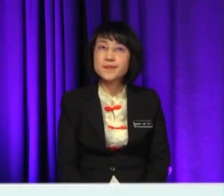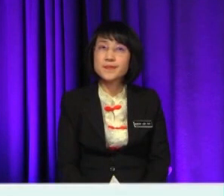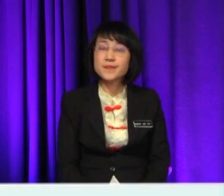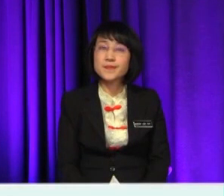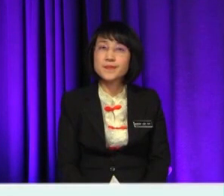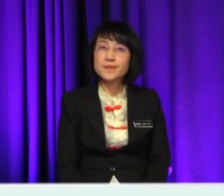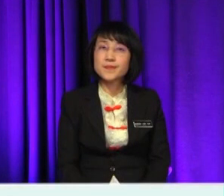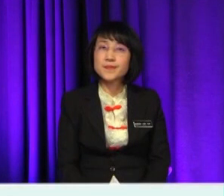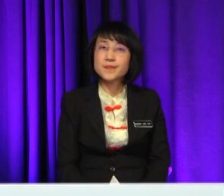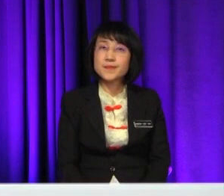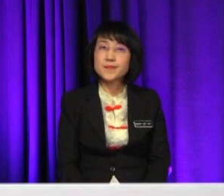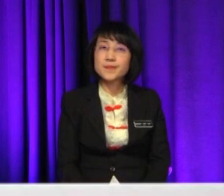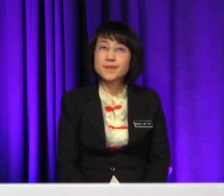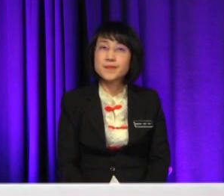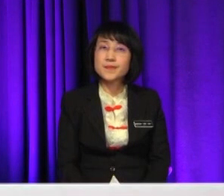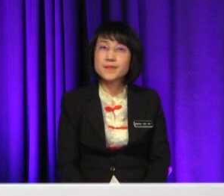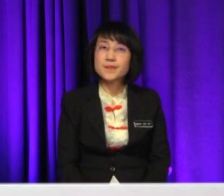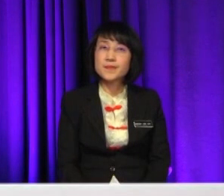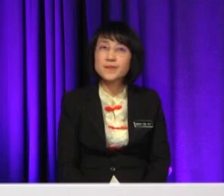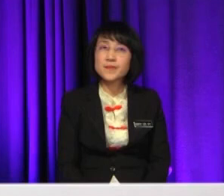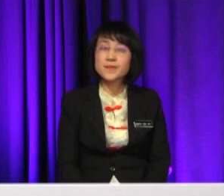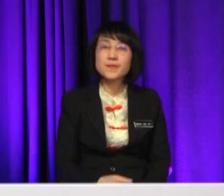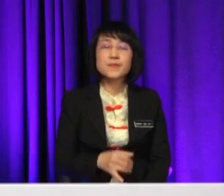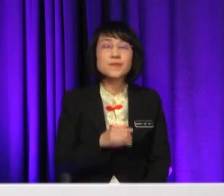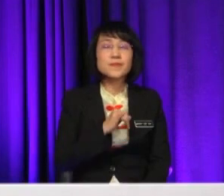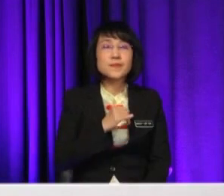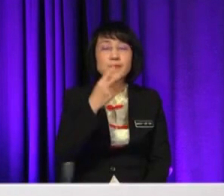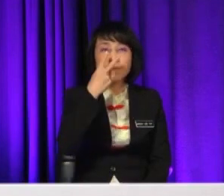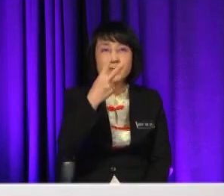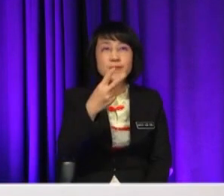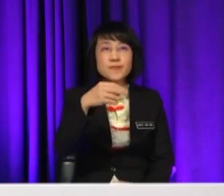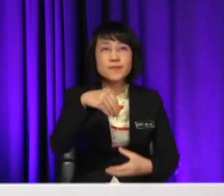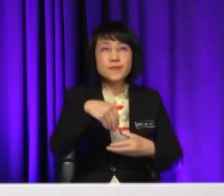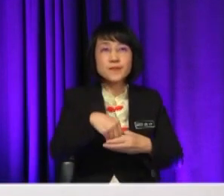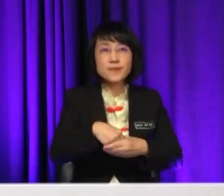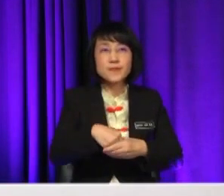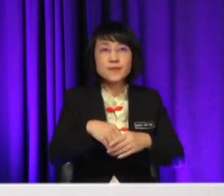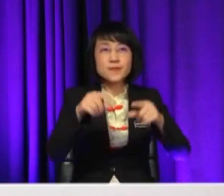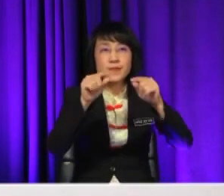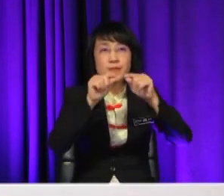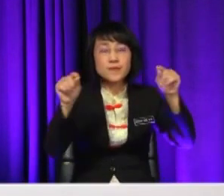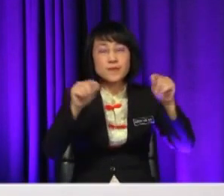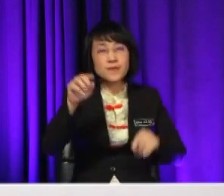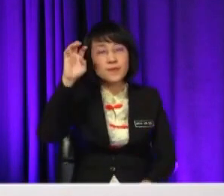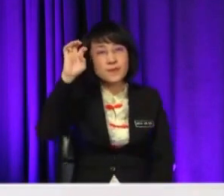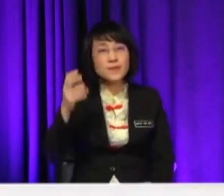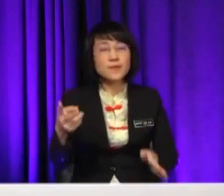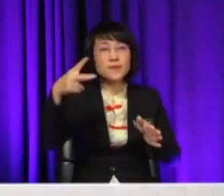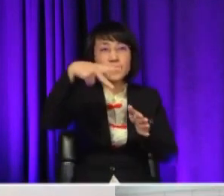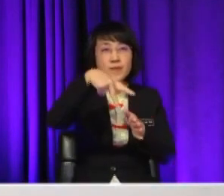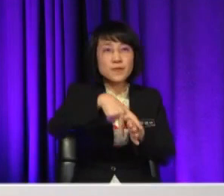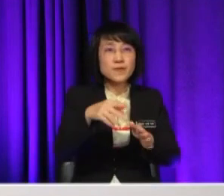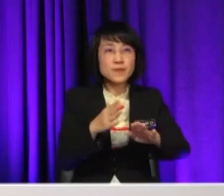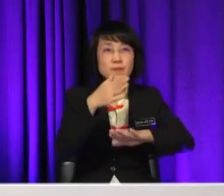May I? Yes, Sophia. I think I definitely see it in the line, he rides over water